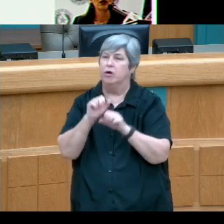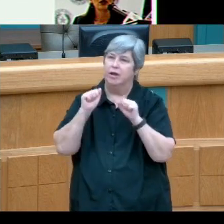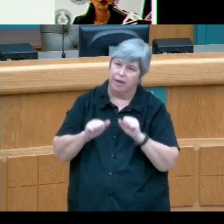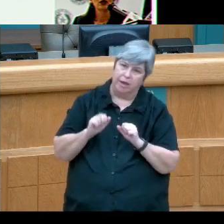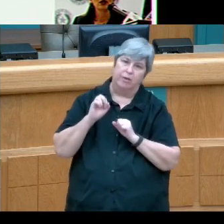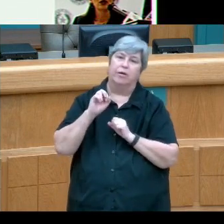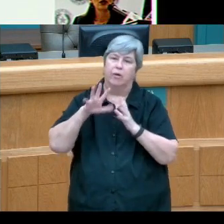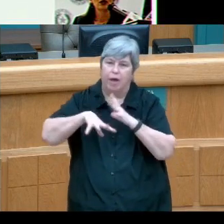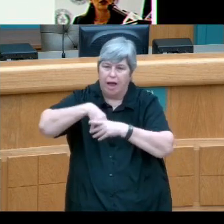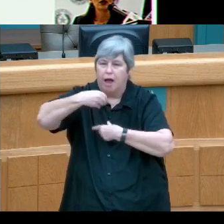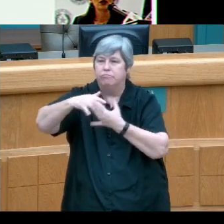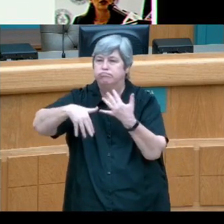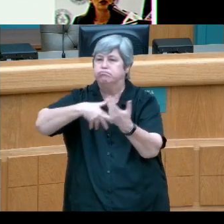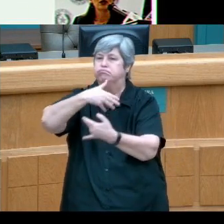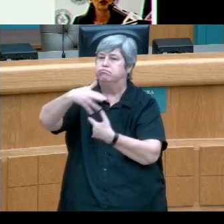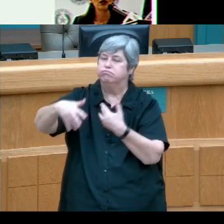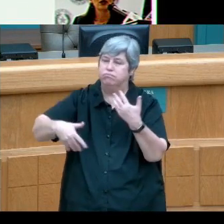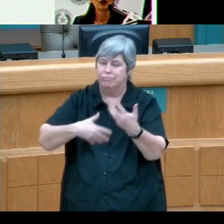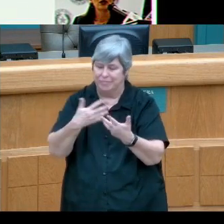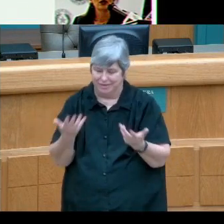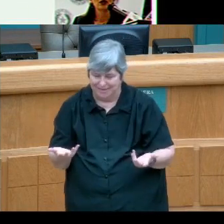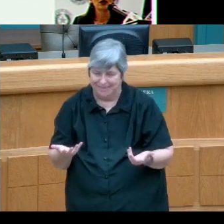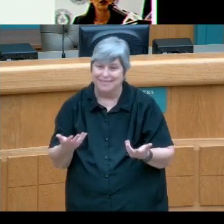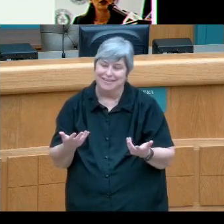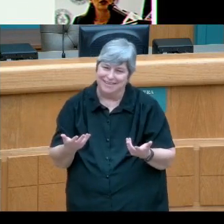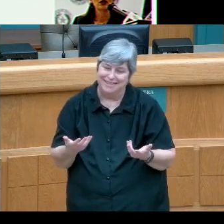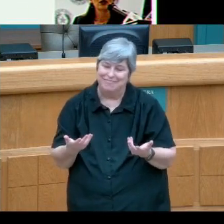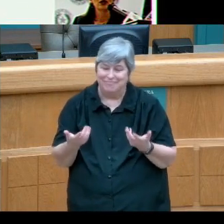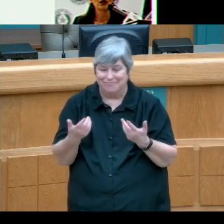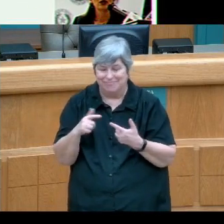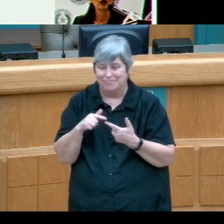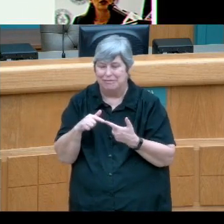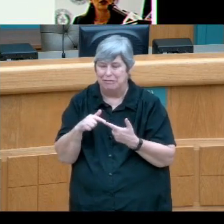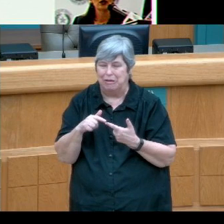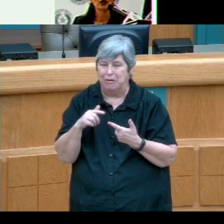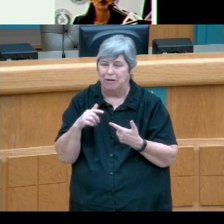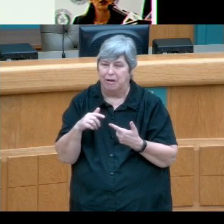we can go out and meet with our friends. And so we're going